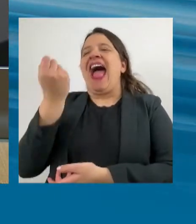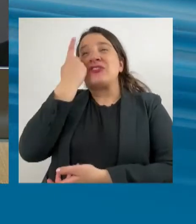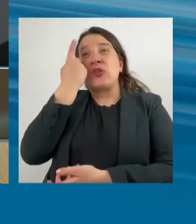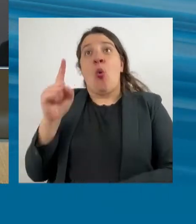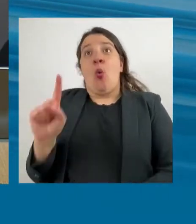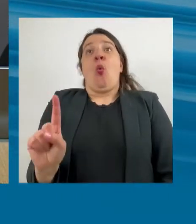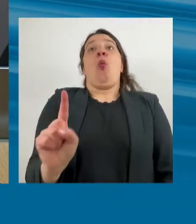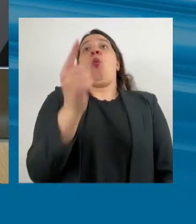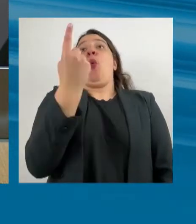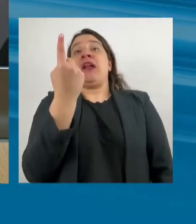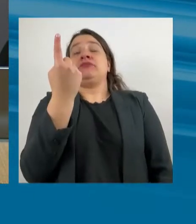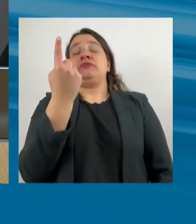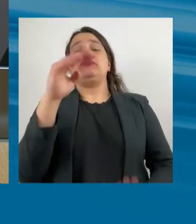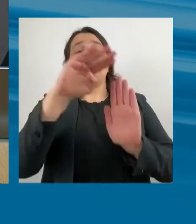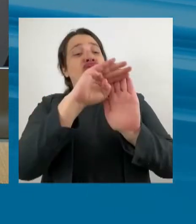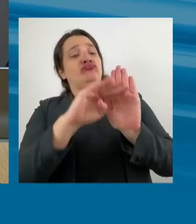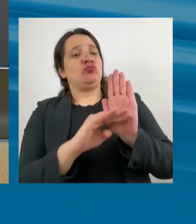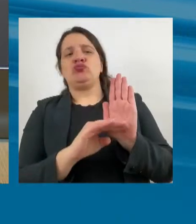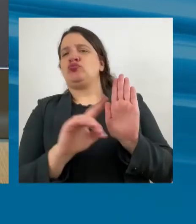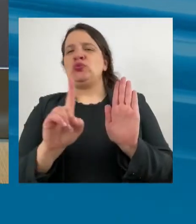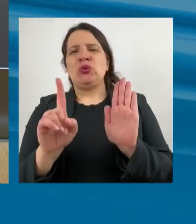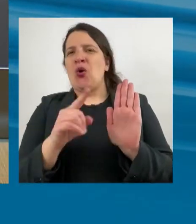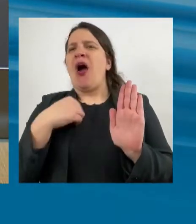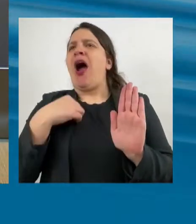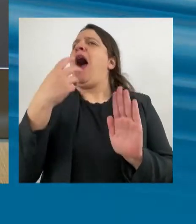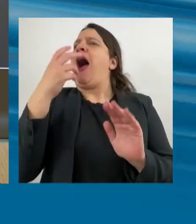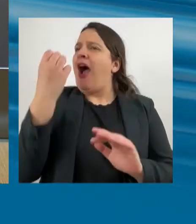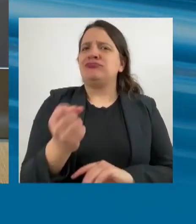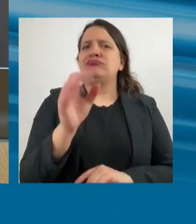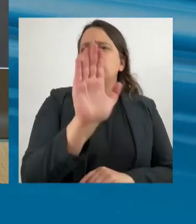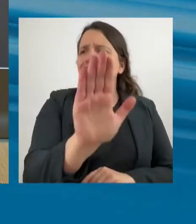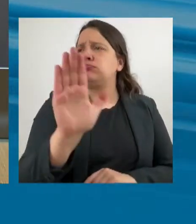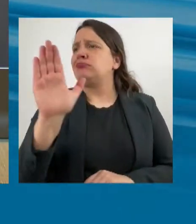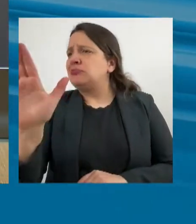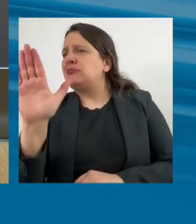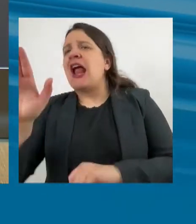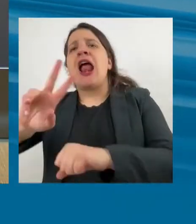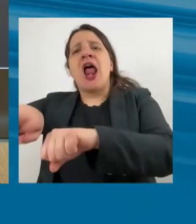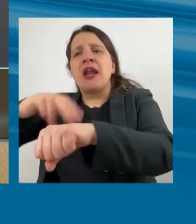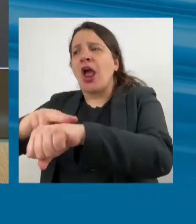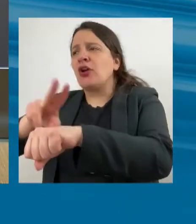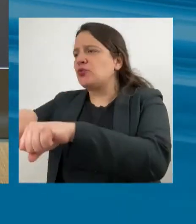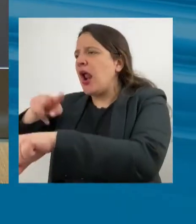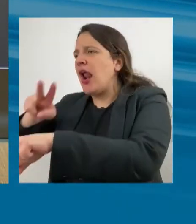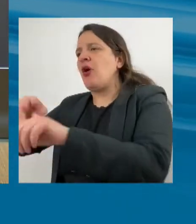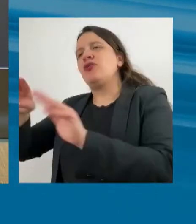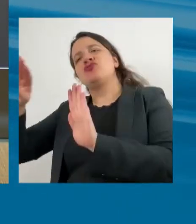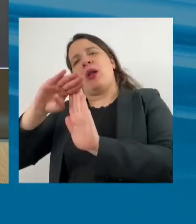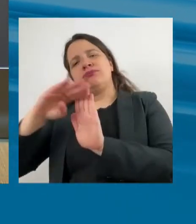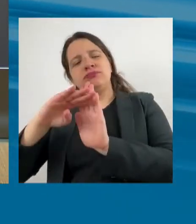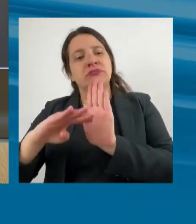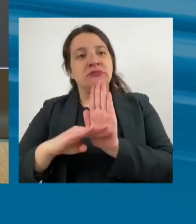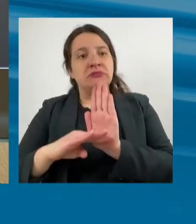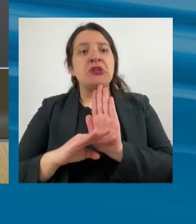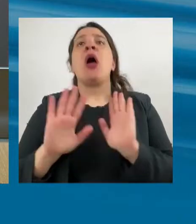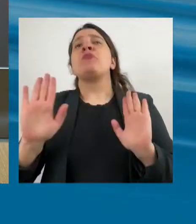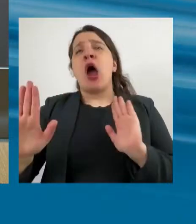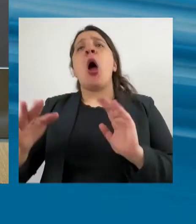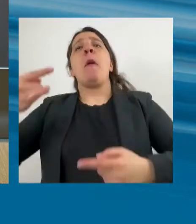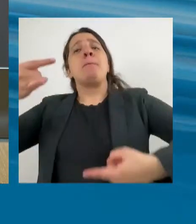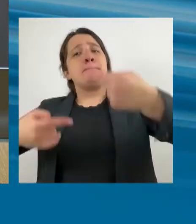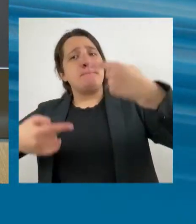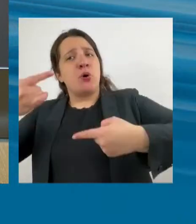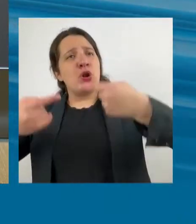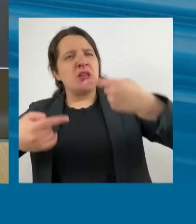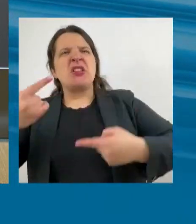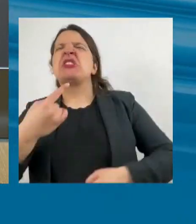also have our own agenda. And, for politicians, it is okay to say these things, but I think if you want to be able to drive